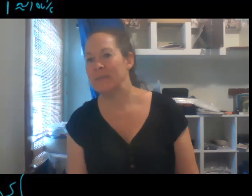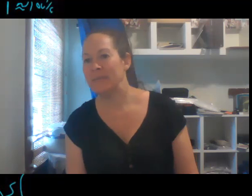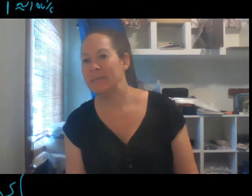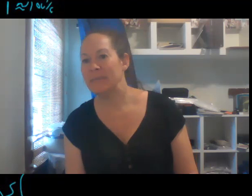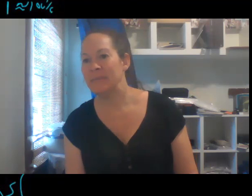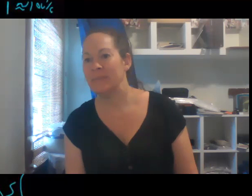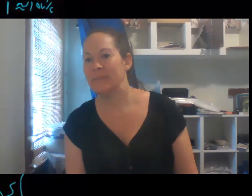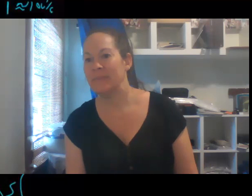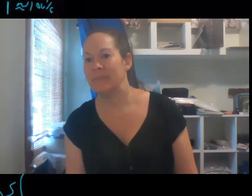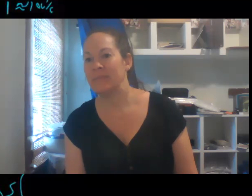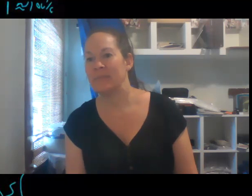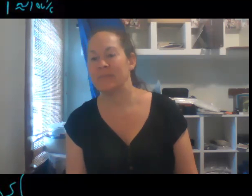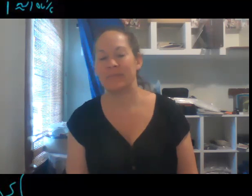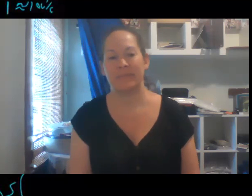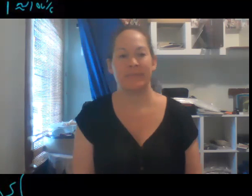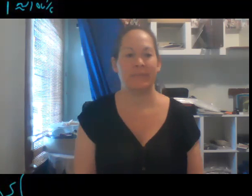commencing.